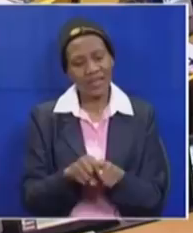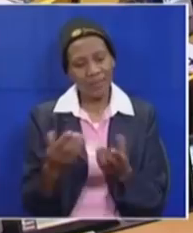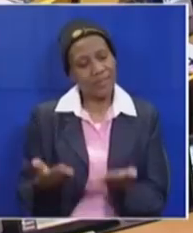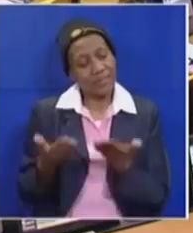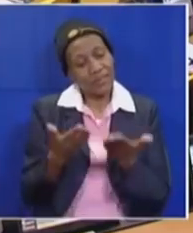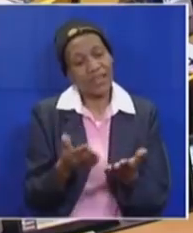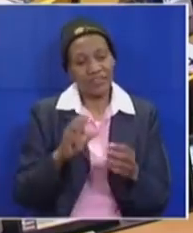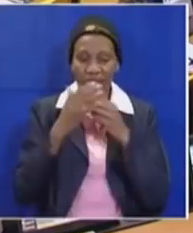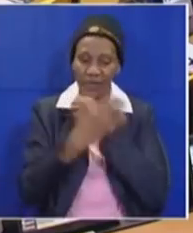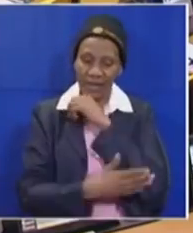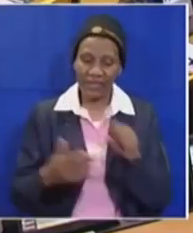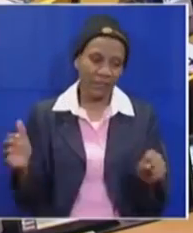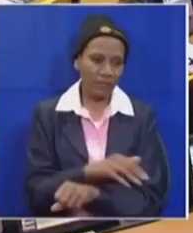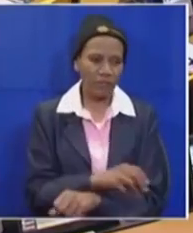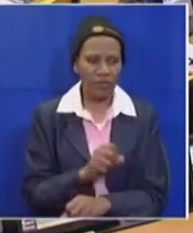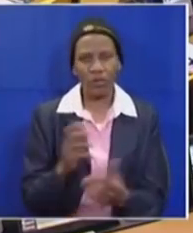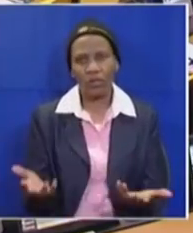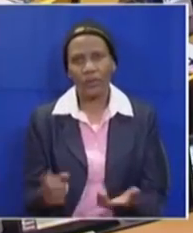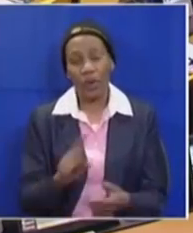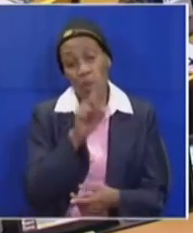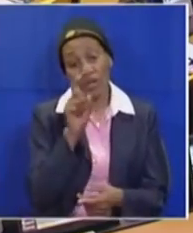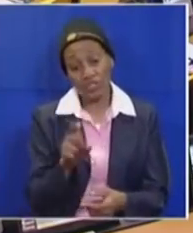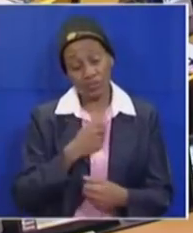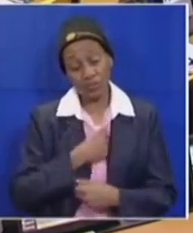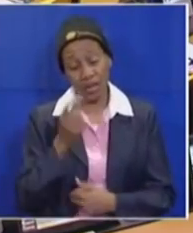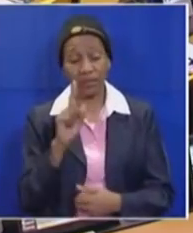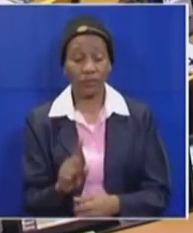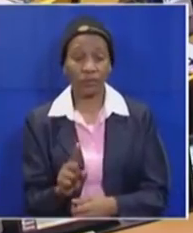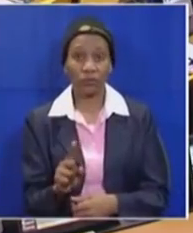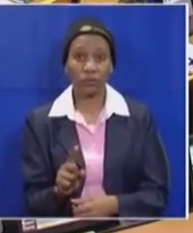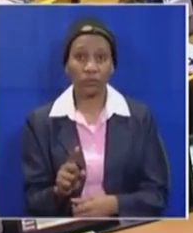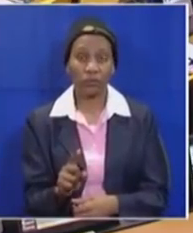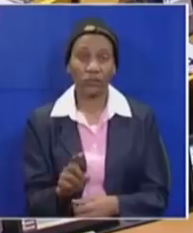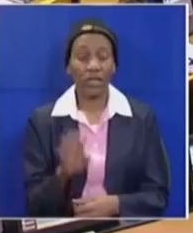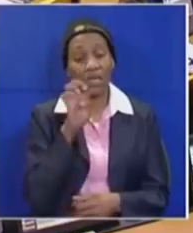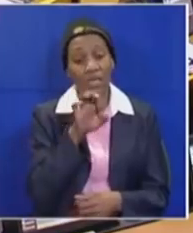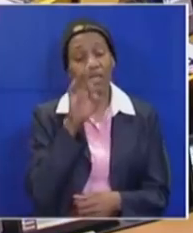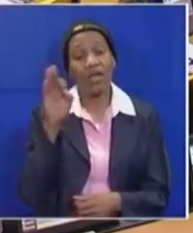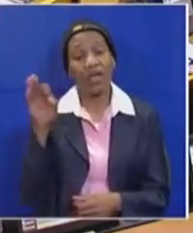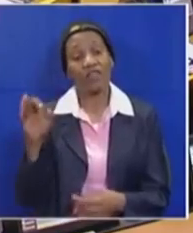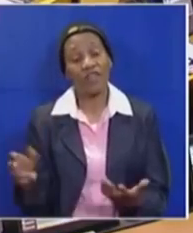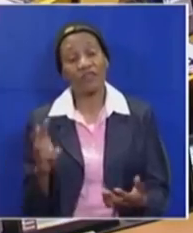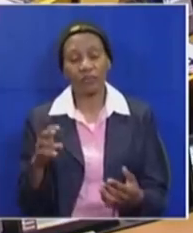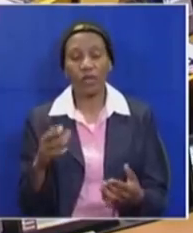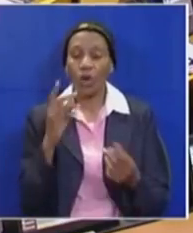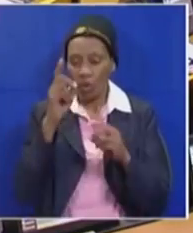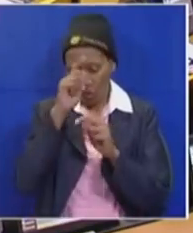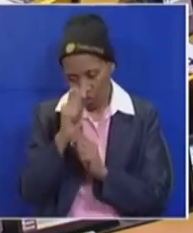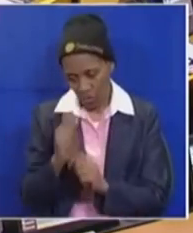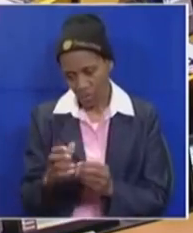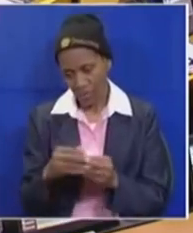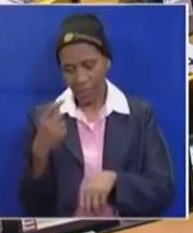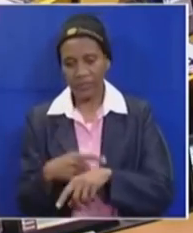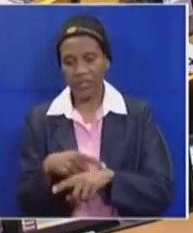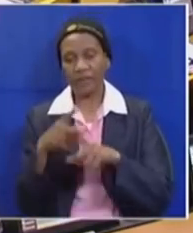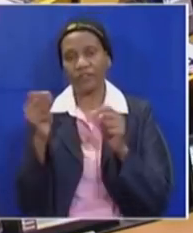private interest and shareholders. The question is, the EFF will be tabling a bill so that the